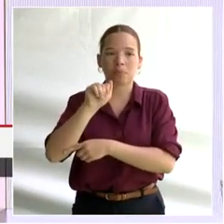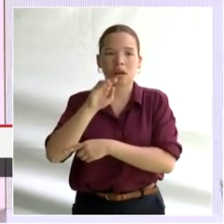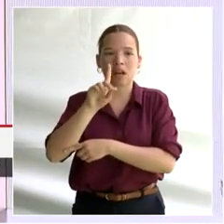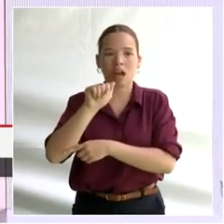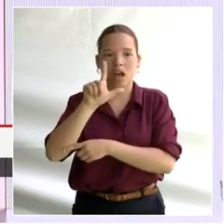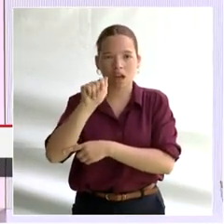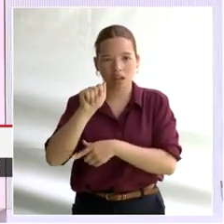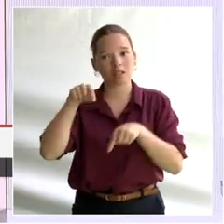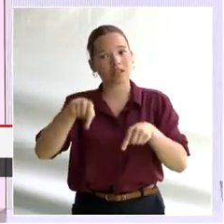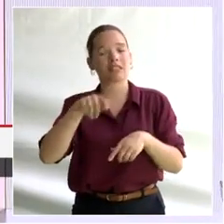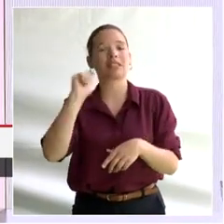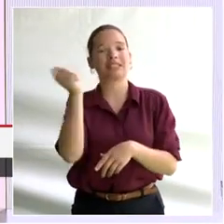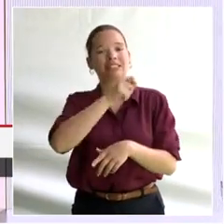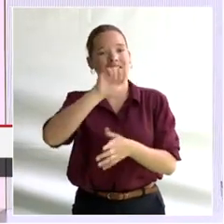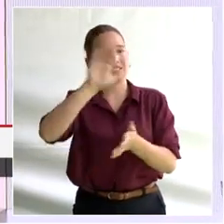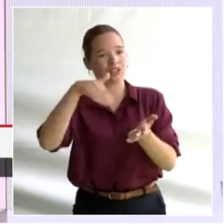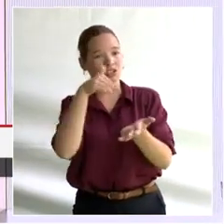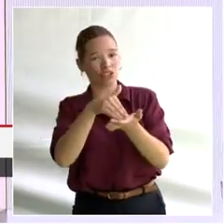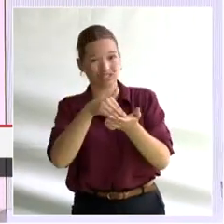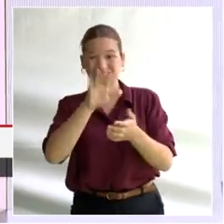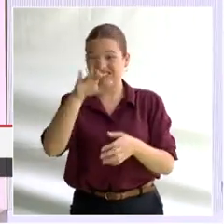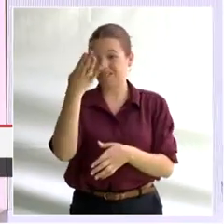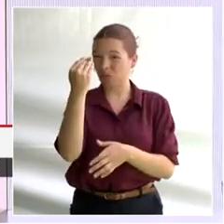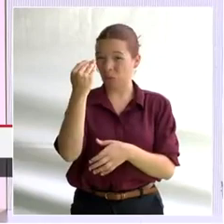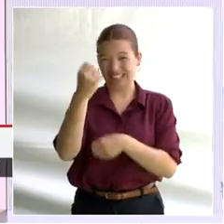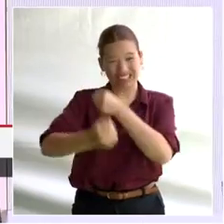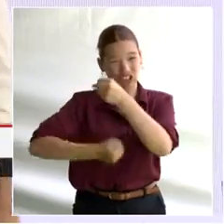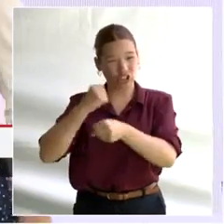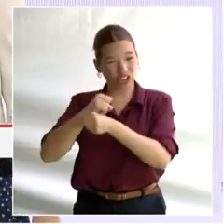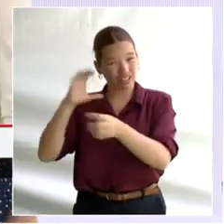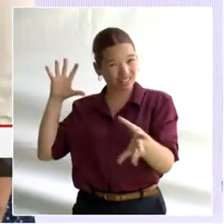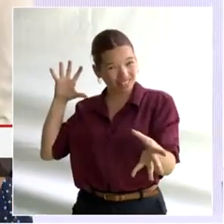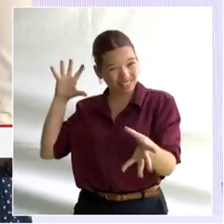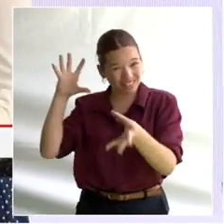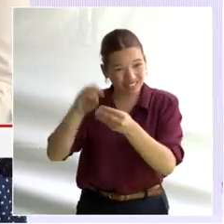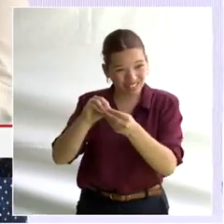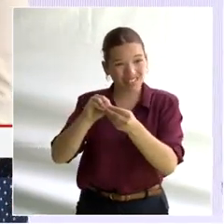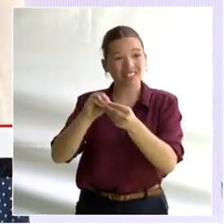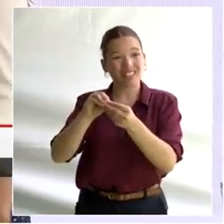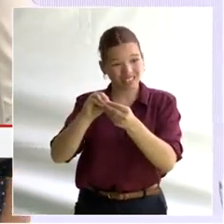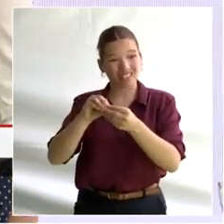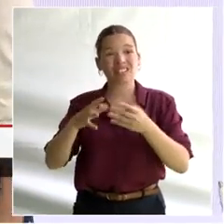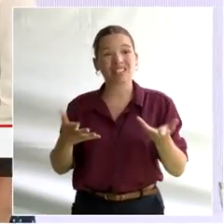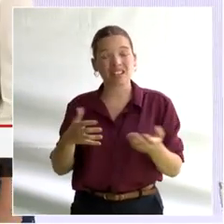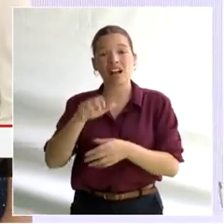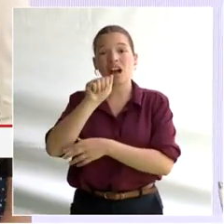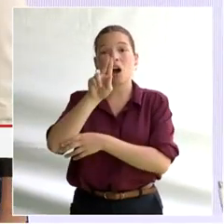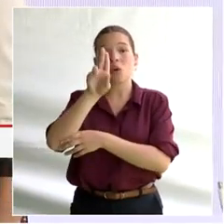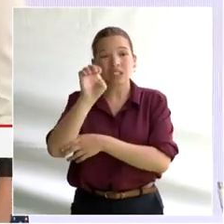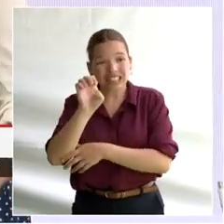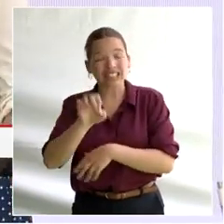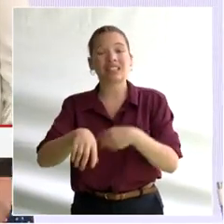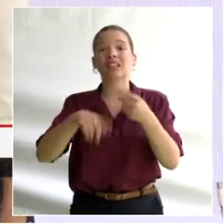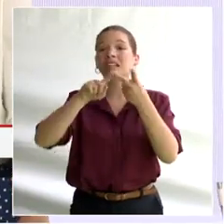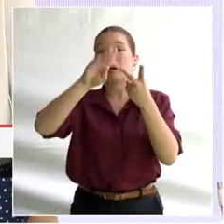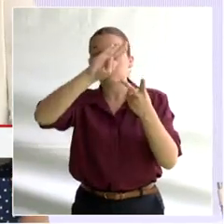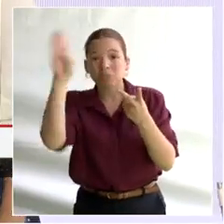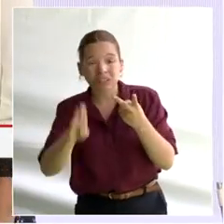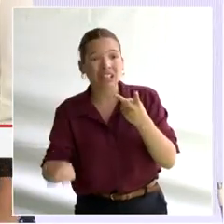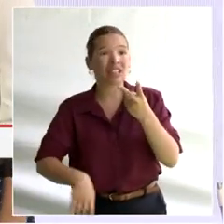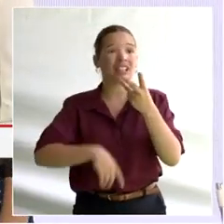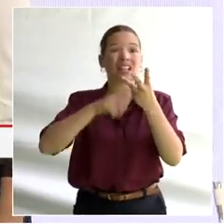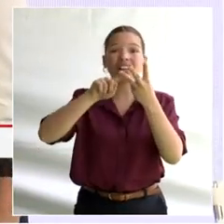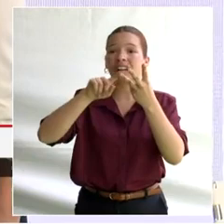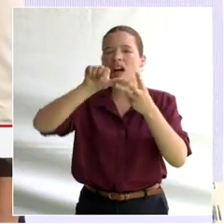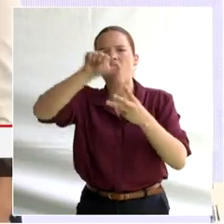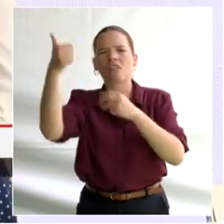in Rio in Brazil, and also in San Jose, where we talked about. And when we were approached about coming here to Washington,